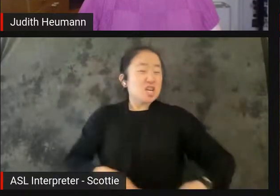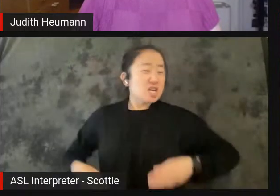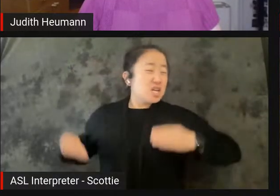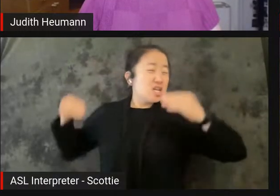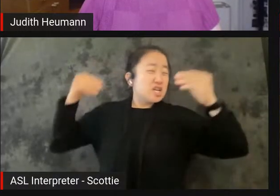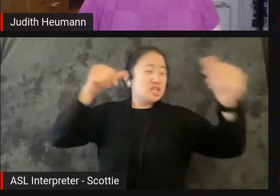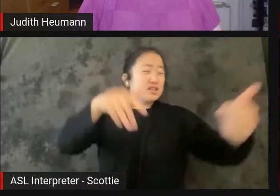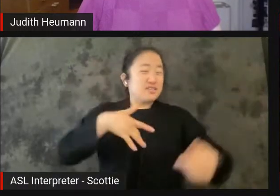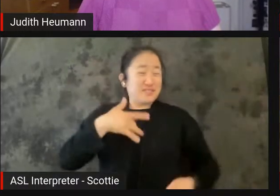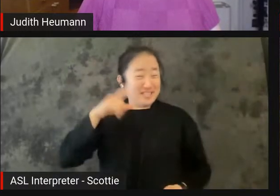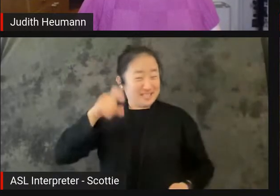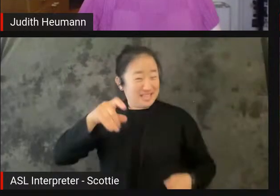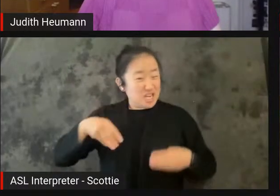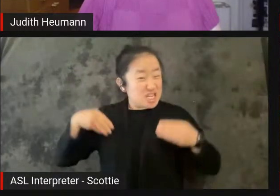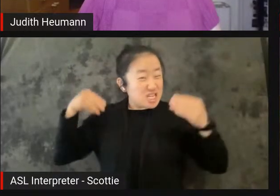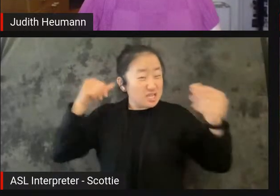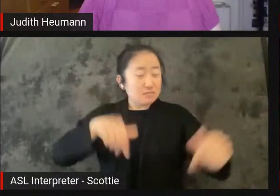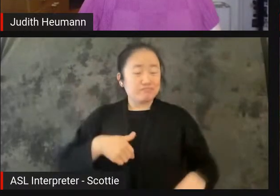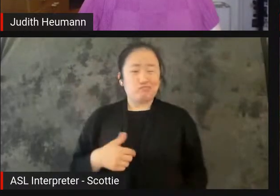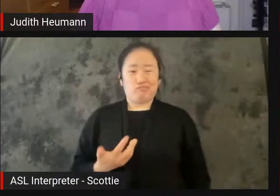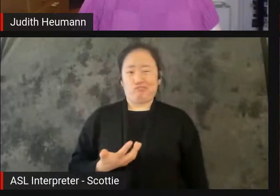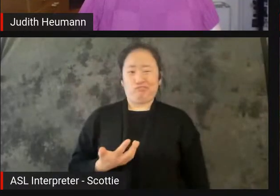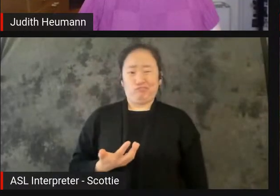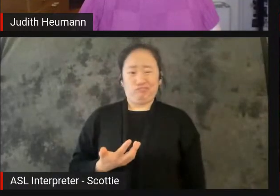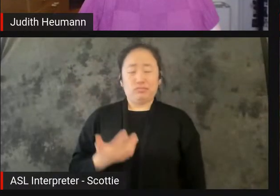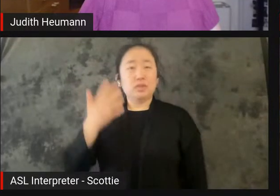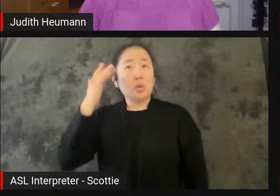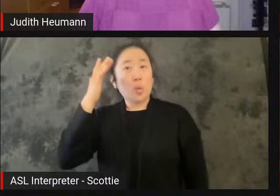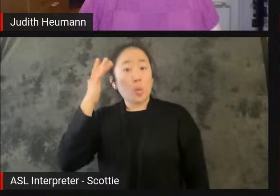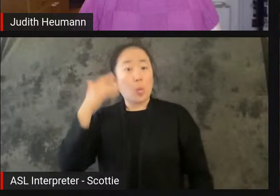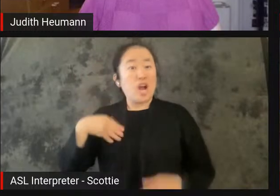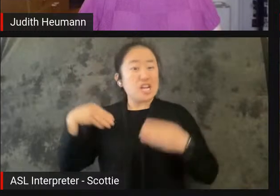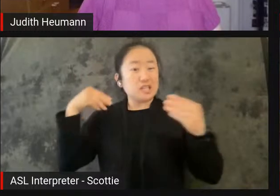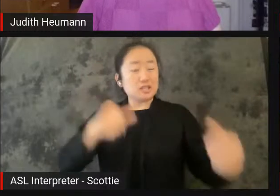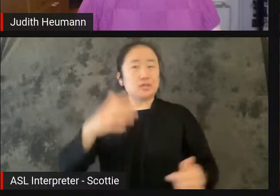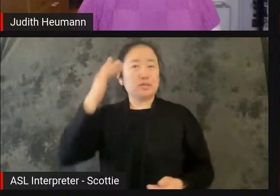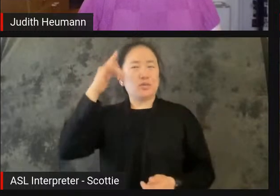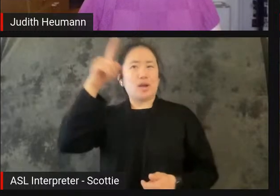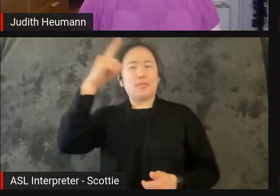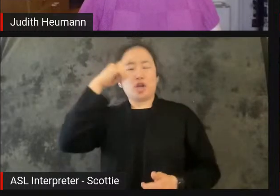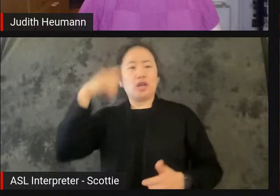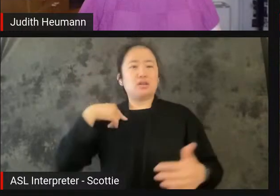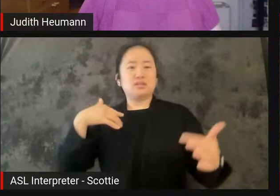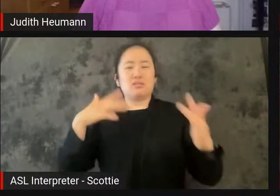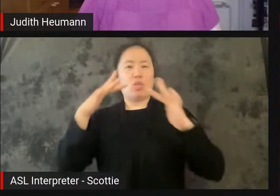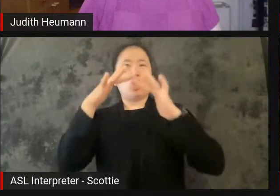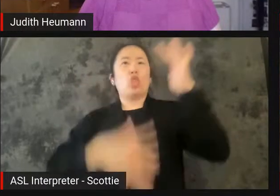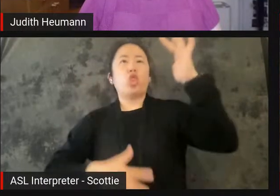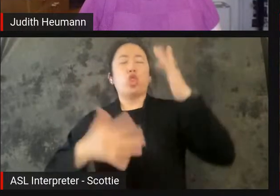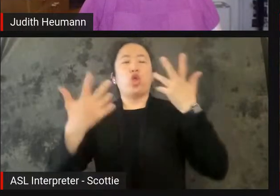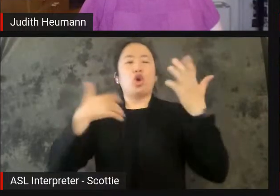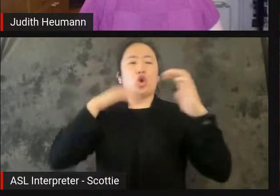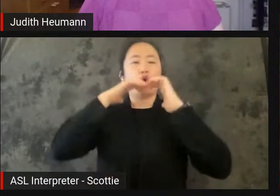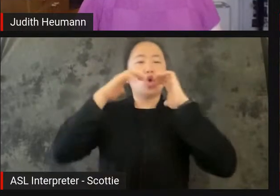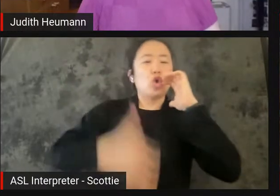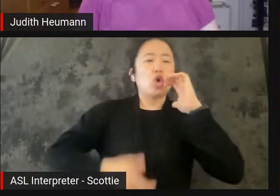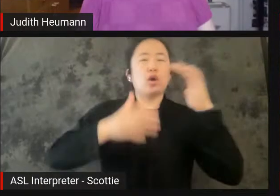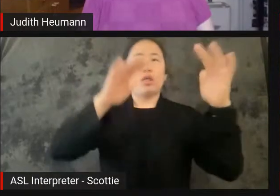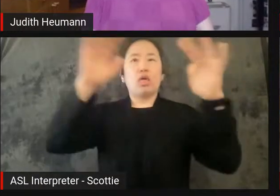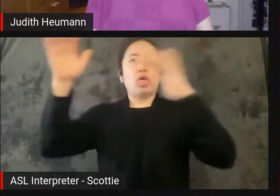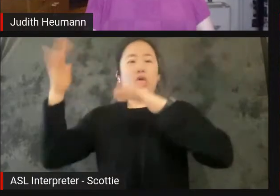things are so uncoordinated and we're not getting the benefit that we should be getting. And I think a very